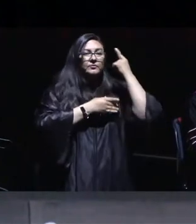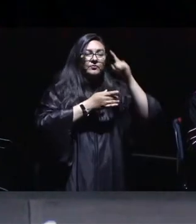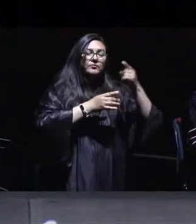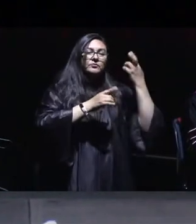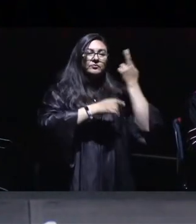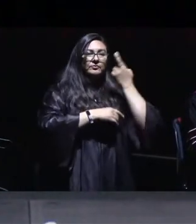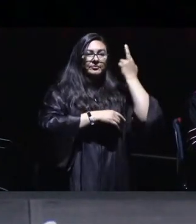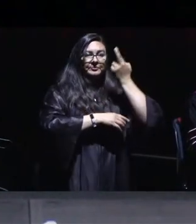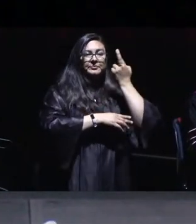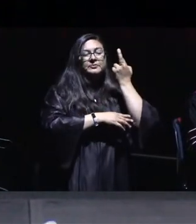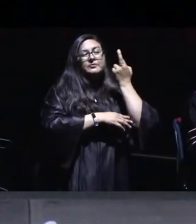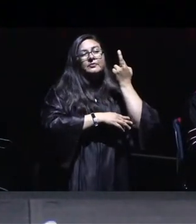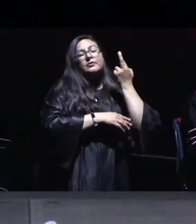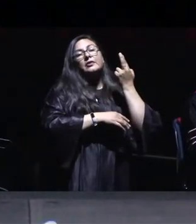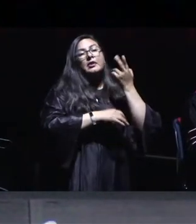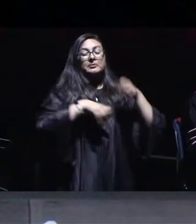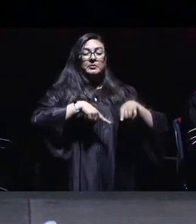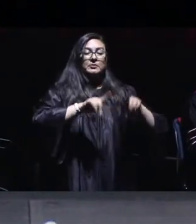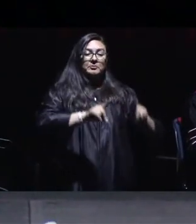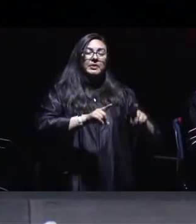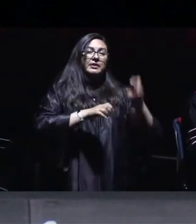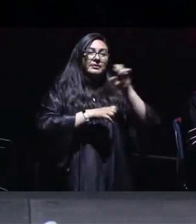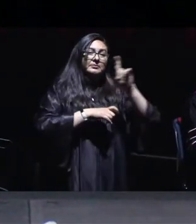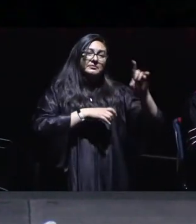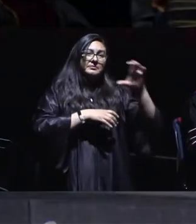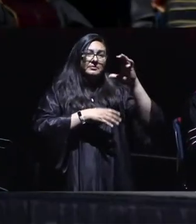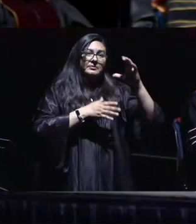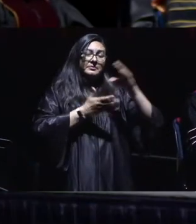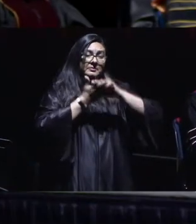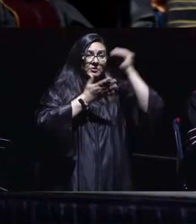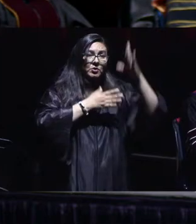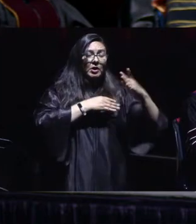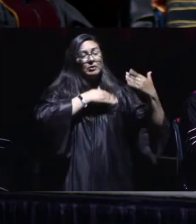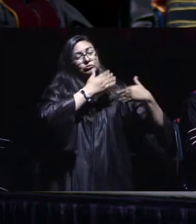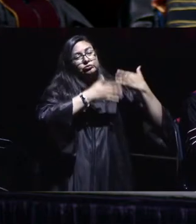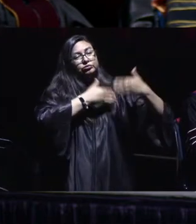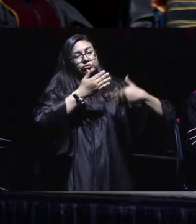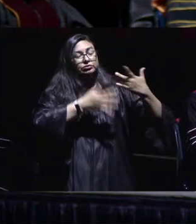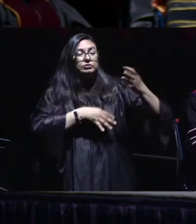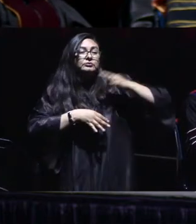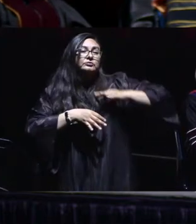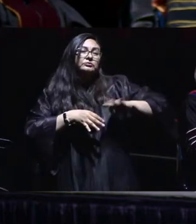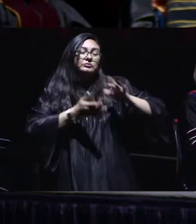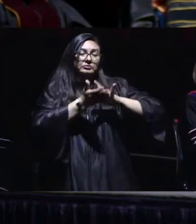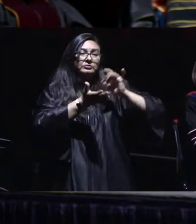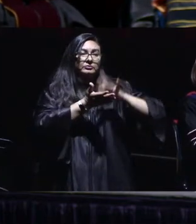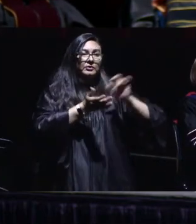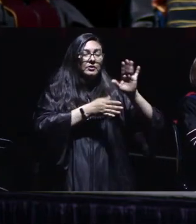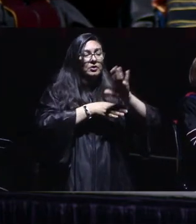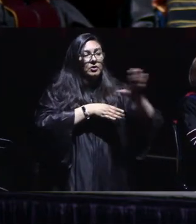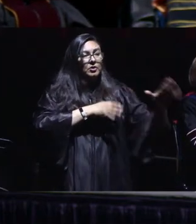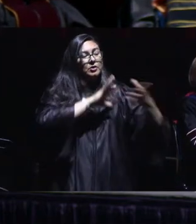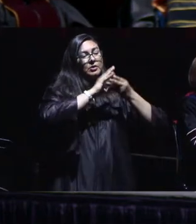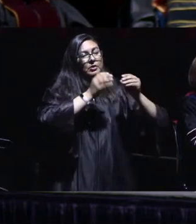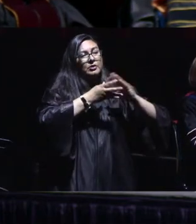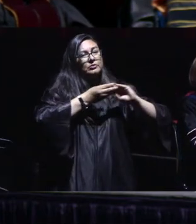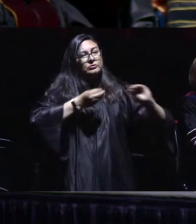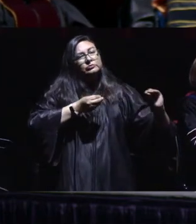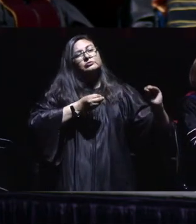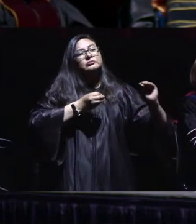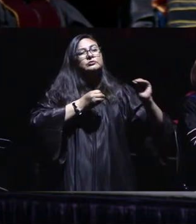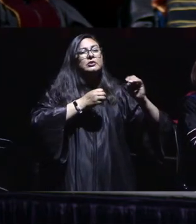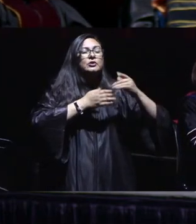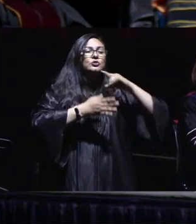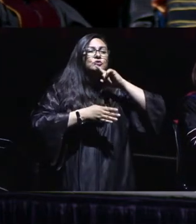purpose. This will allow EPCC students for generations to come to benefit from your legacy as a true economic